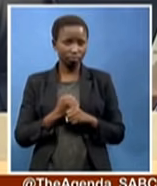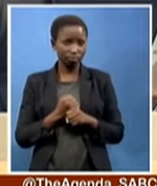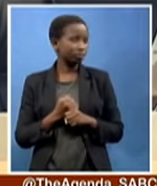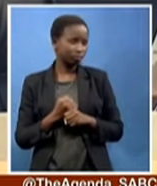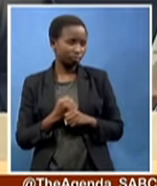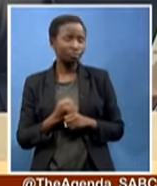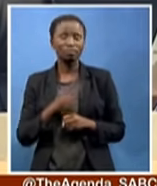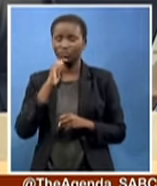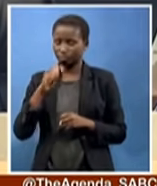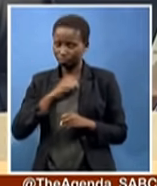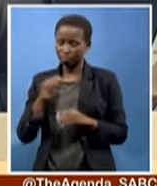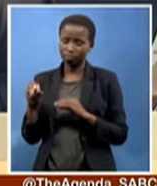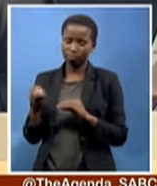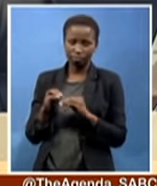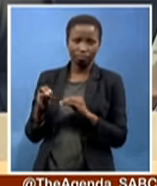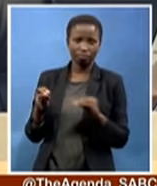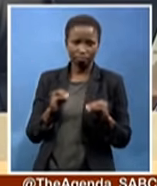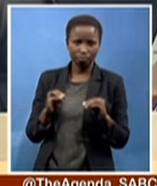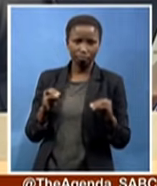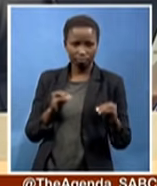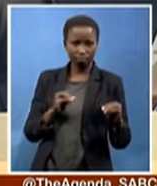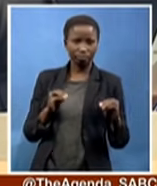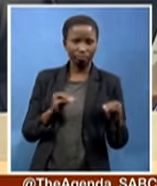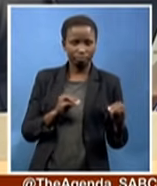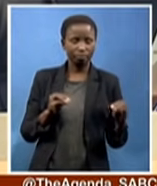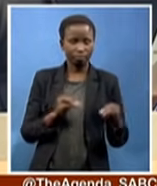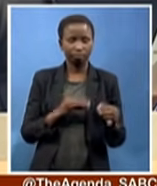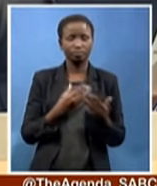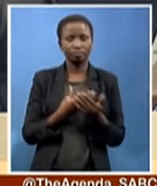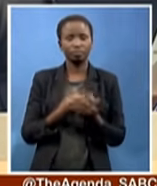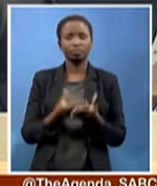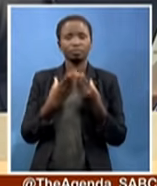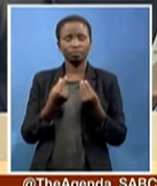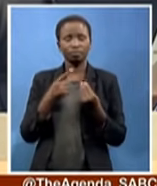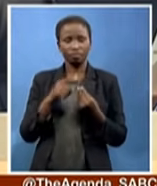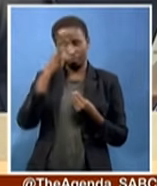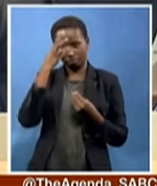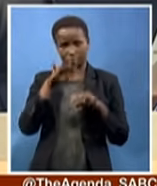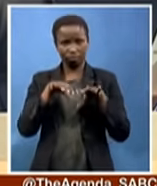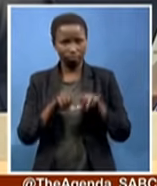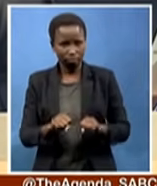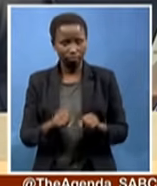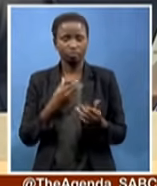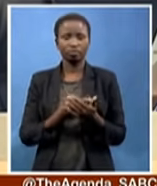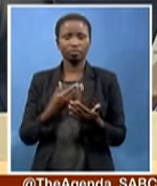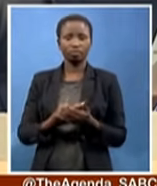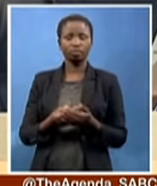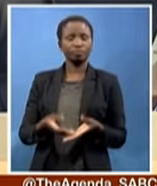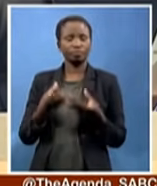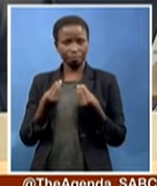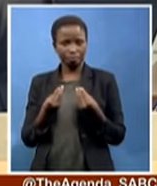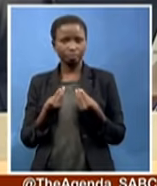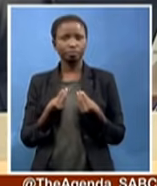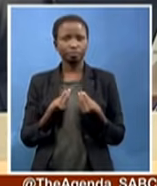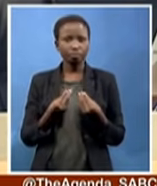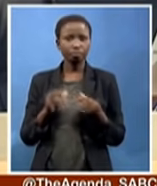state capture to gain currency and for the phenomenon it described